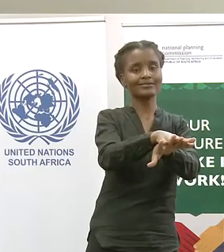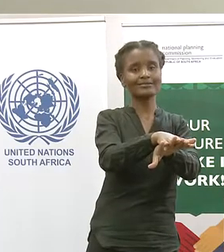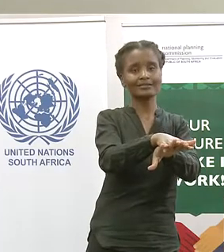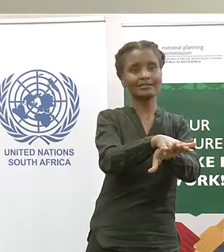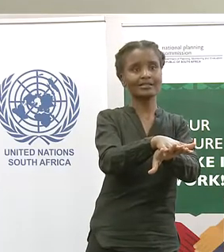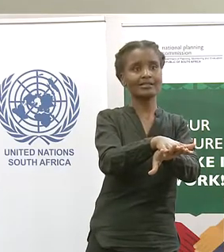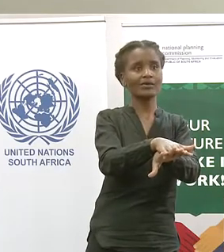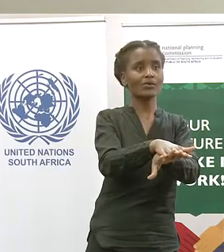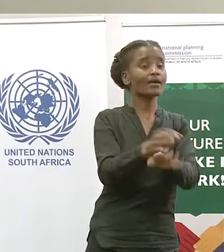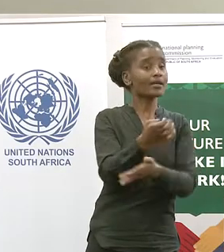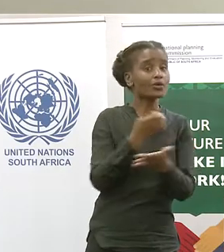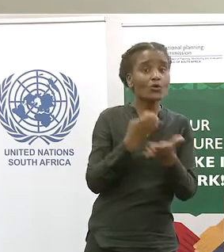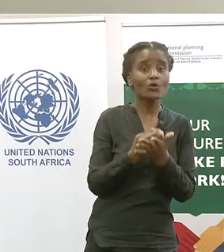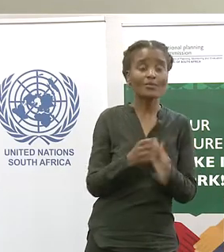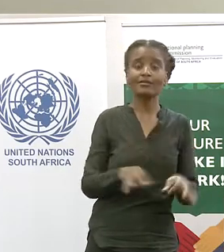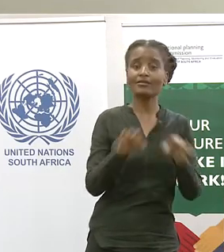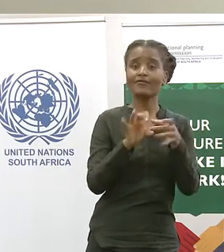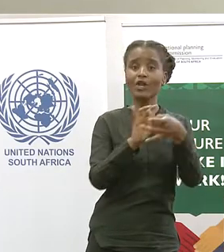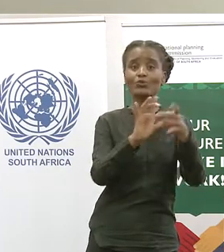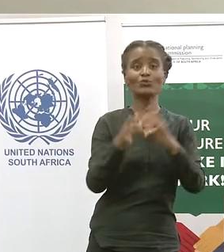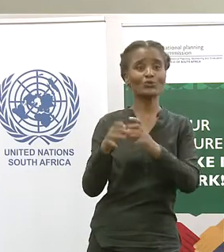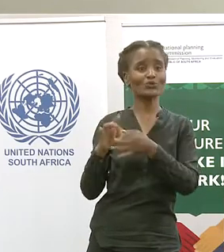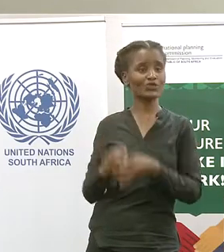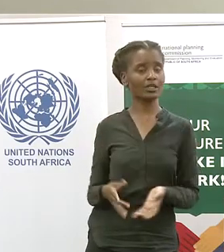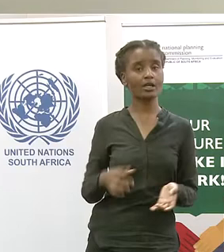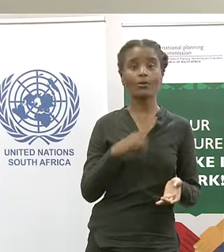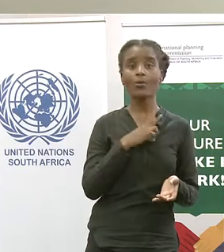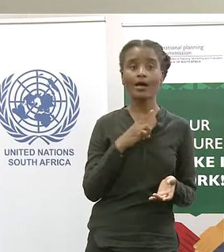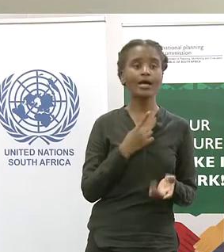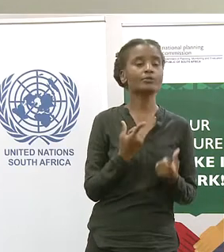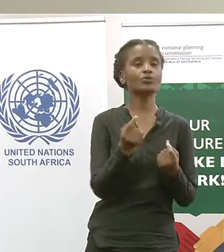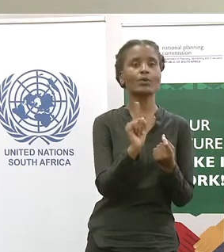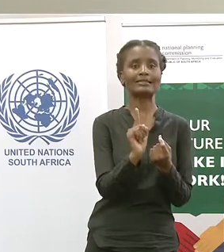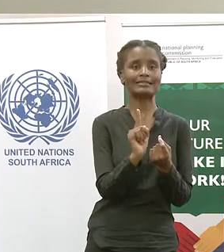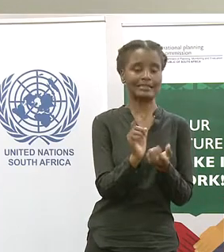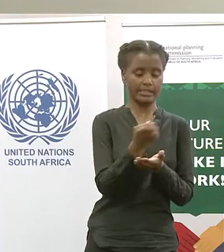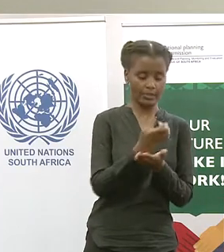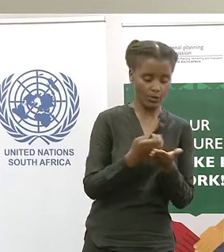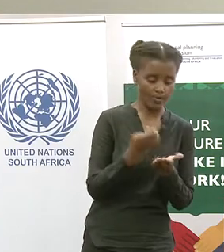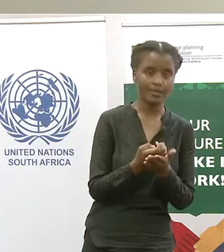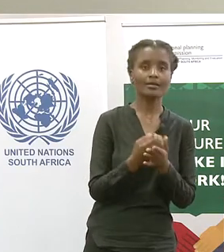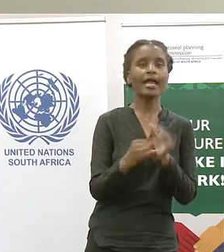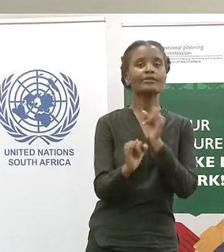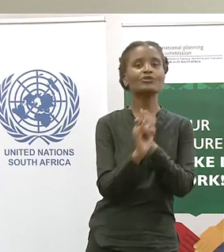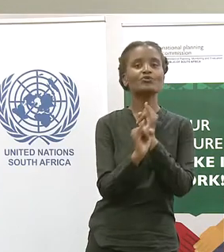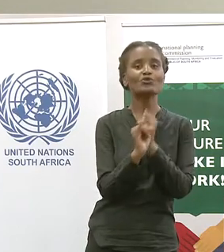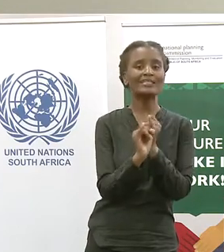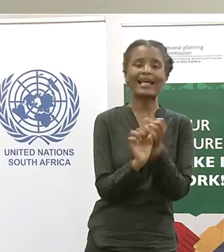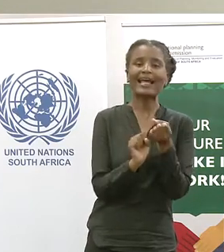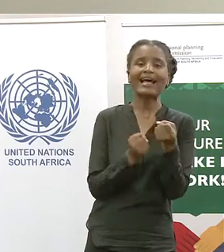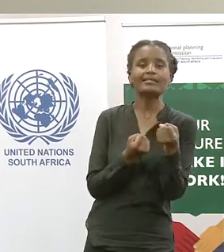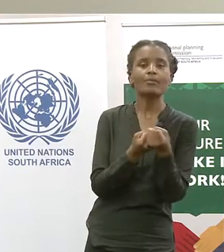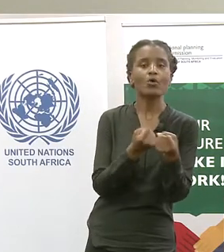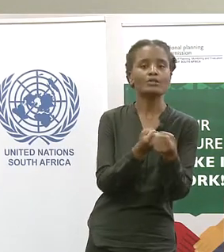chain and build institutions that assist people within an integrated environment. So I think